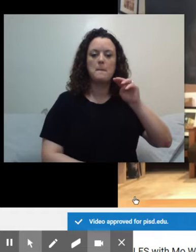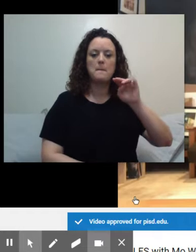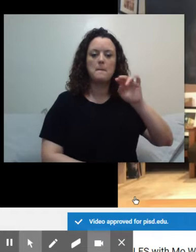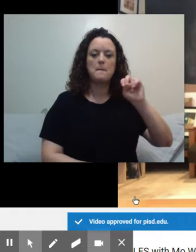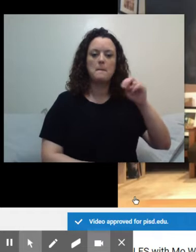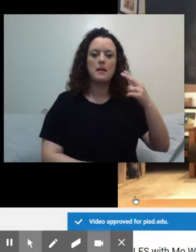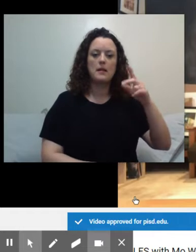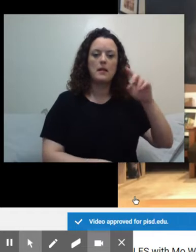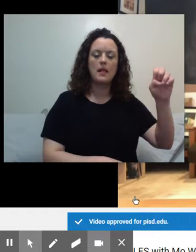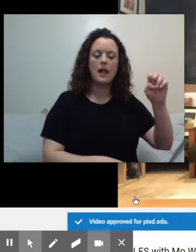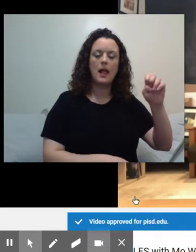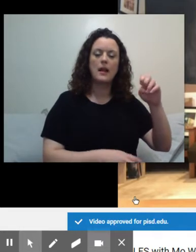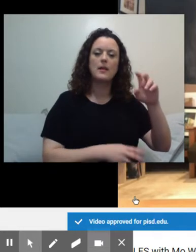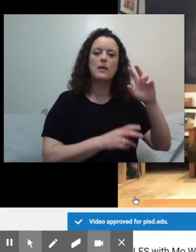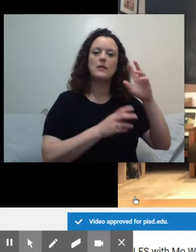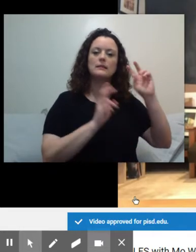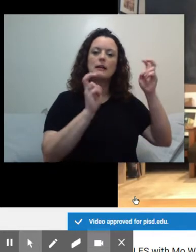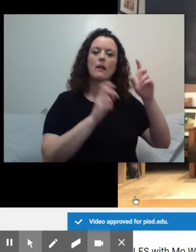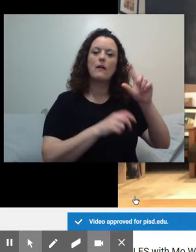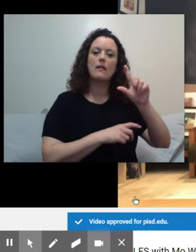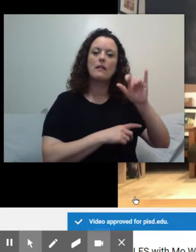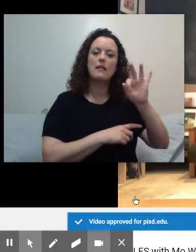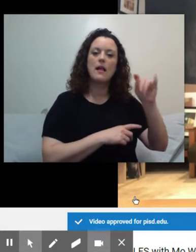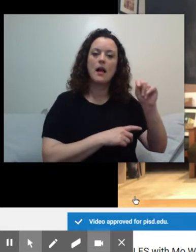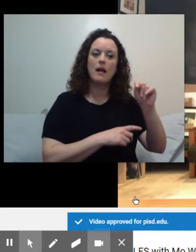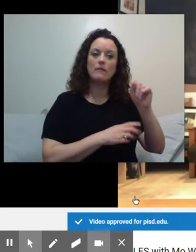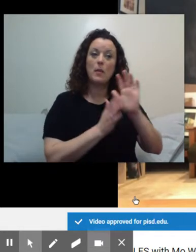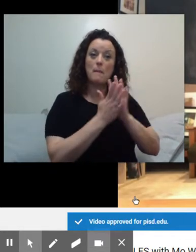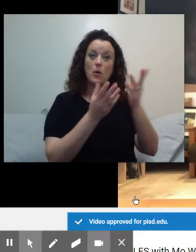and it's called Lift. This book's not even out yet. It comes out in May.